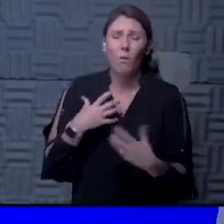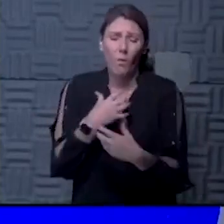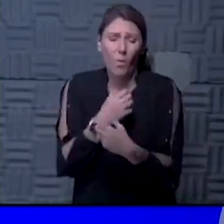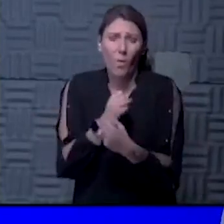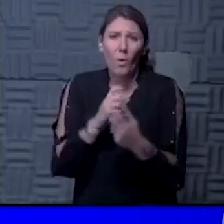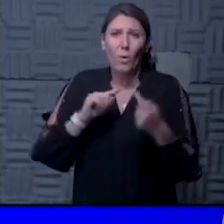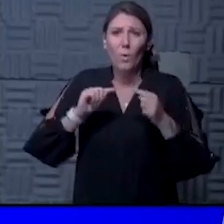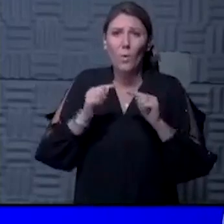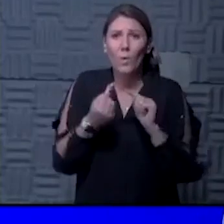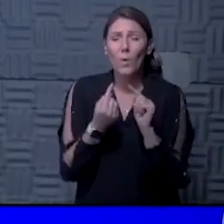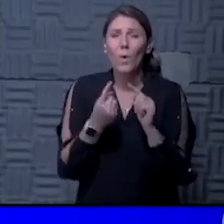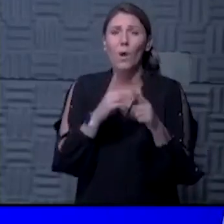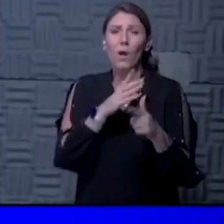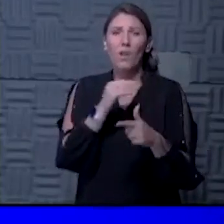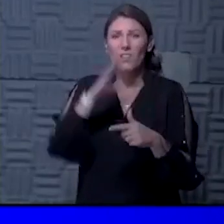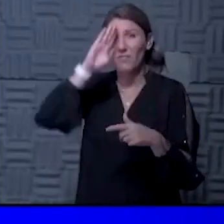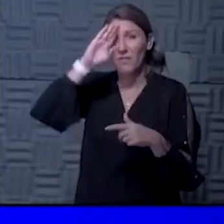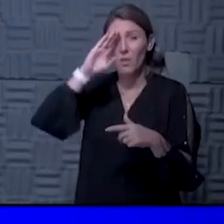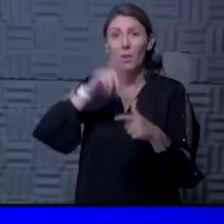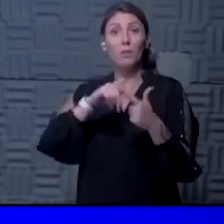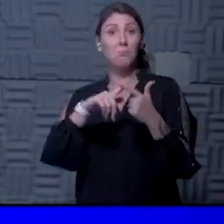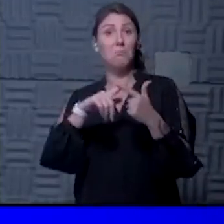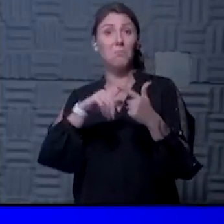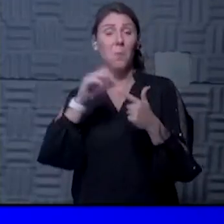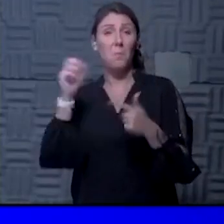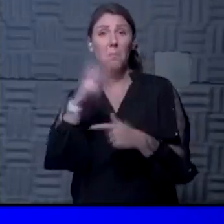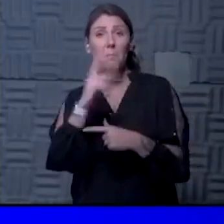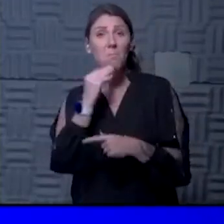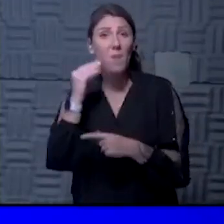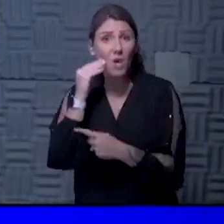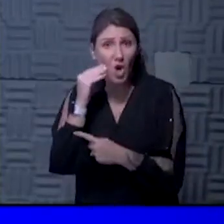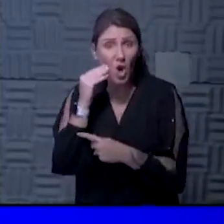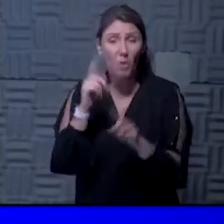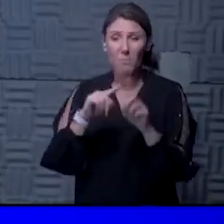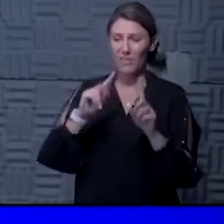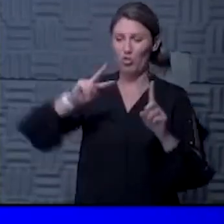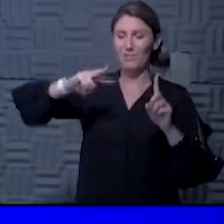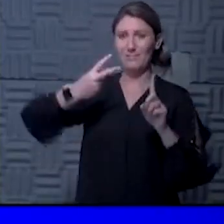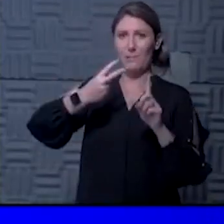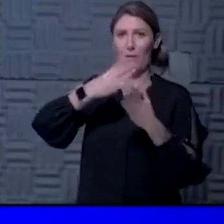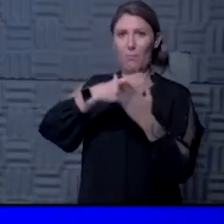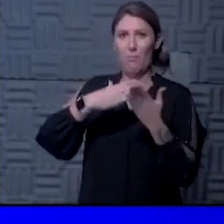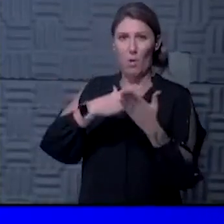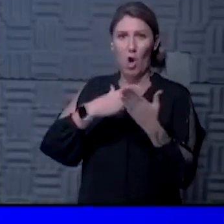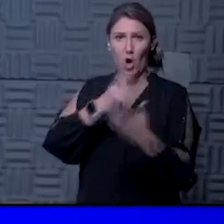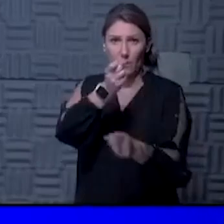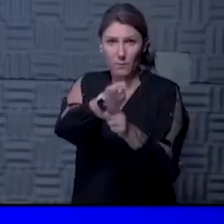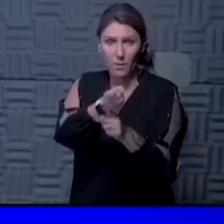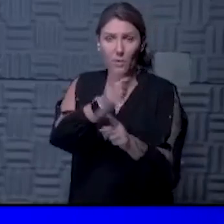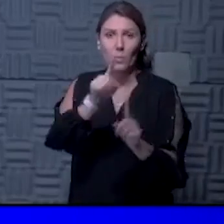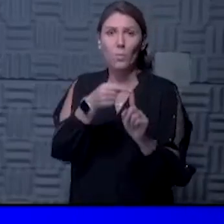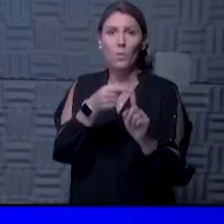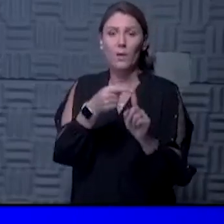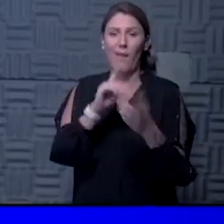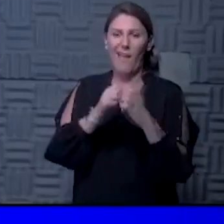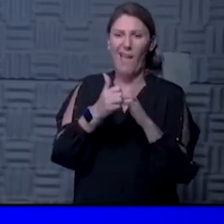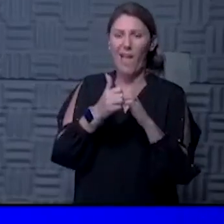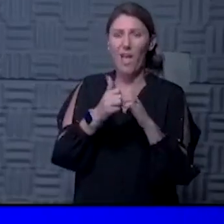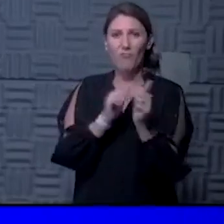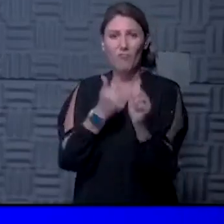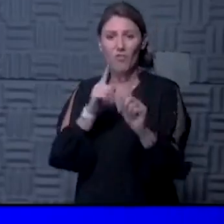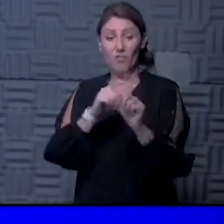They then go home a few days later when that resolves. But then you got to look for that second stage. So it really depends on how far are you